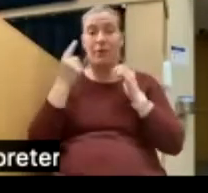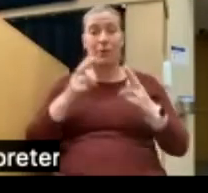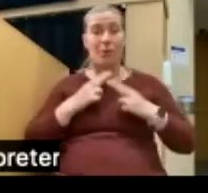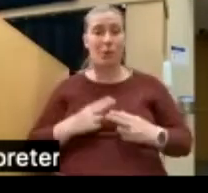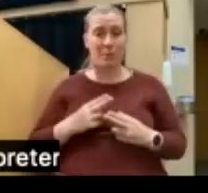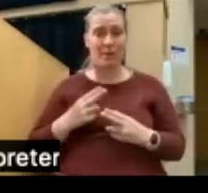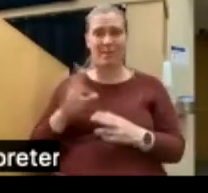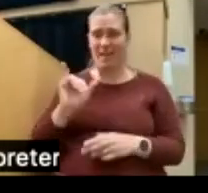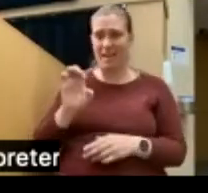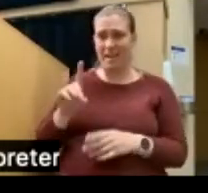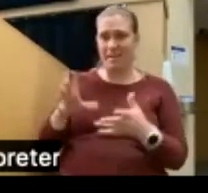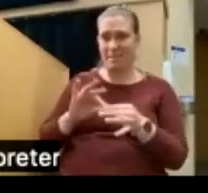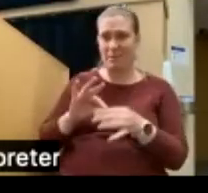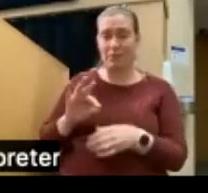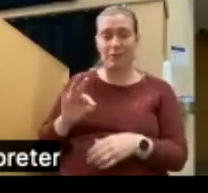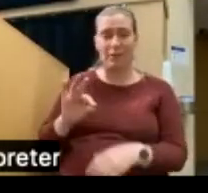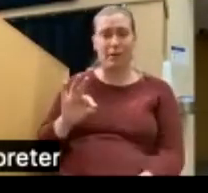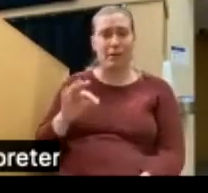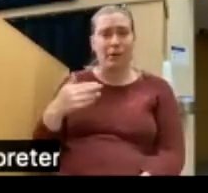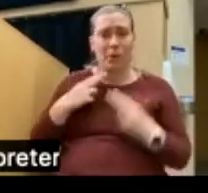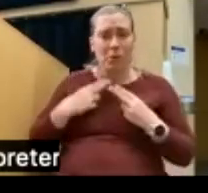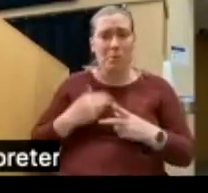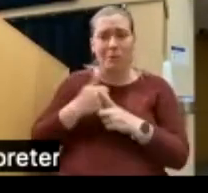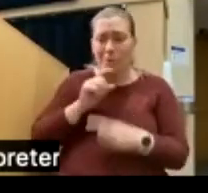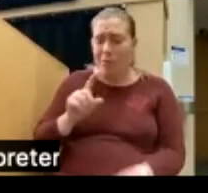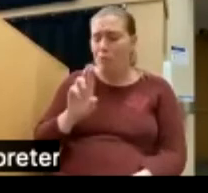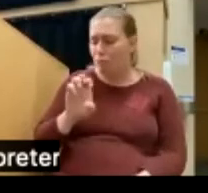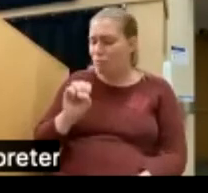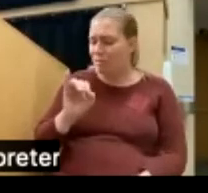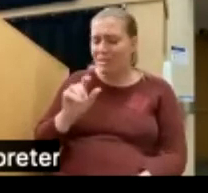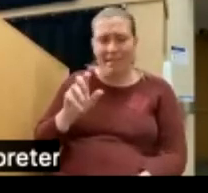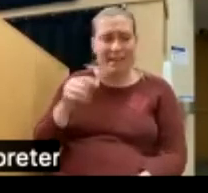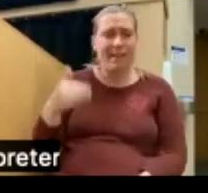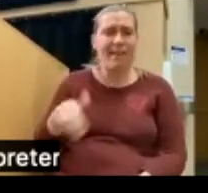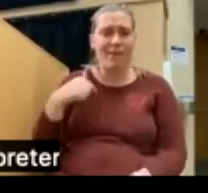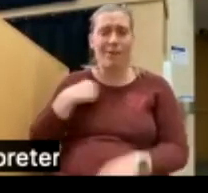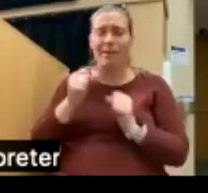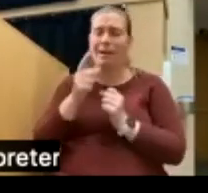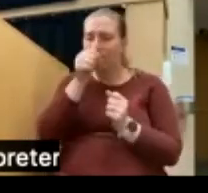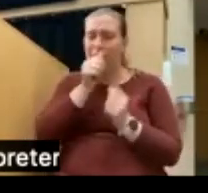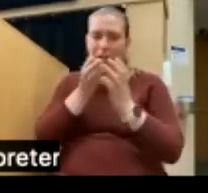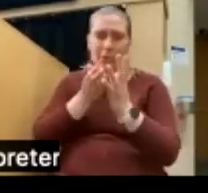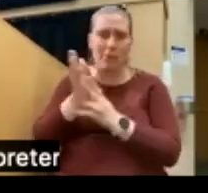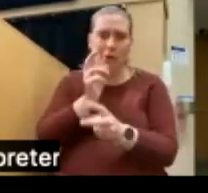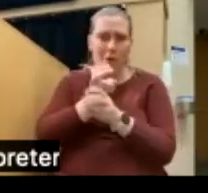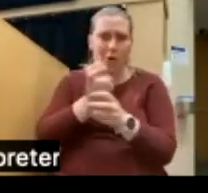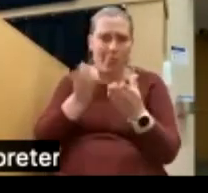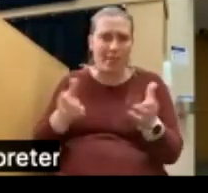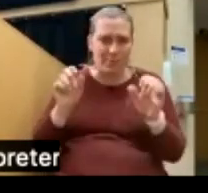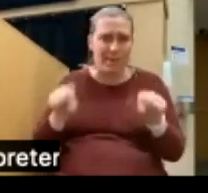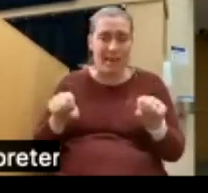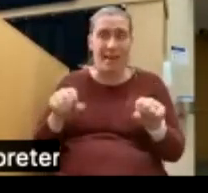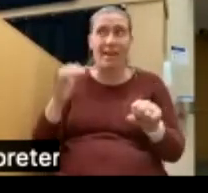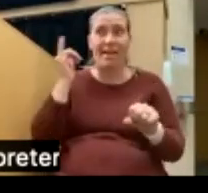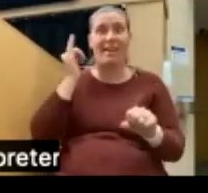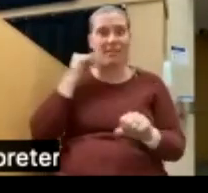point, how resilient we are. Like, we can get through some incredibly hard things if we feel that other people have our back, that we have a